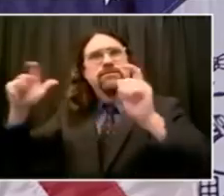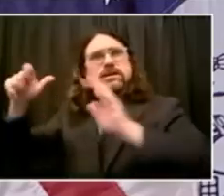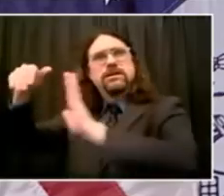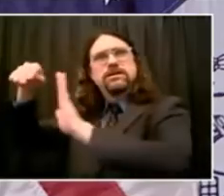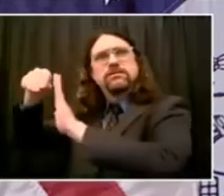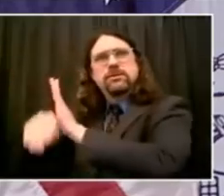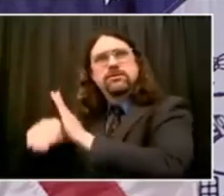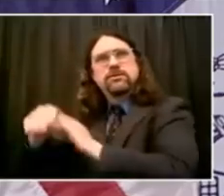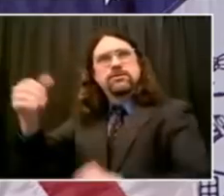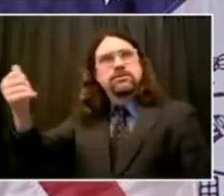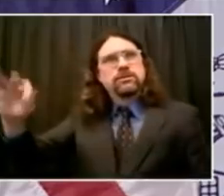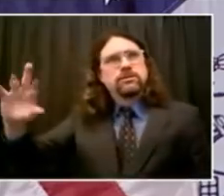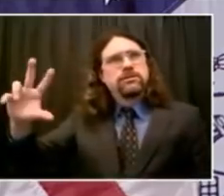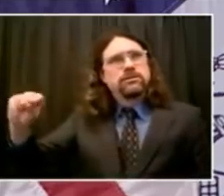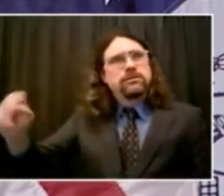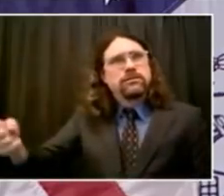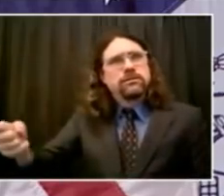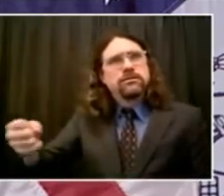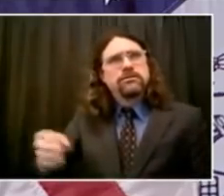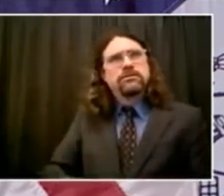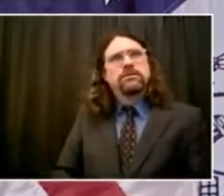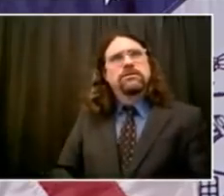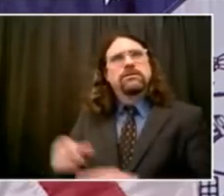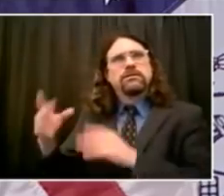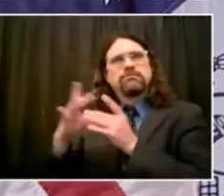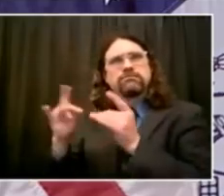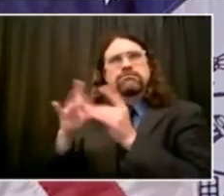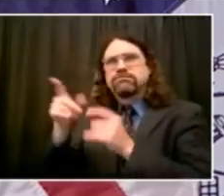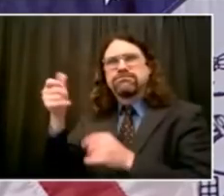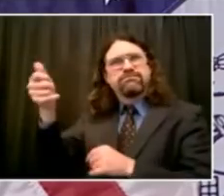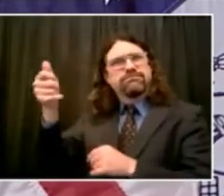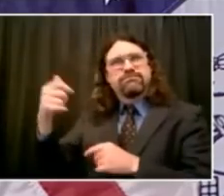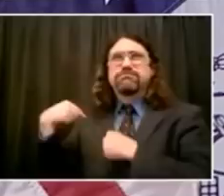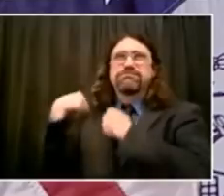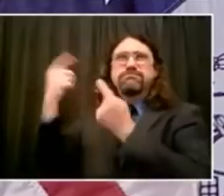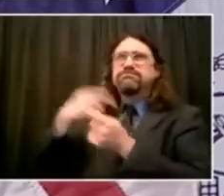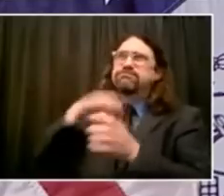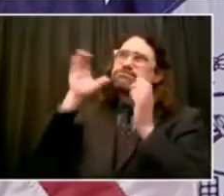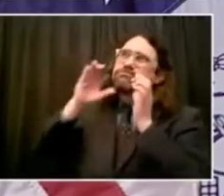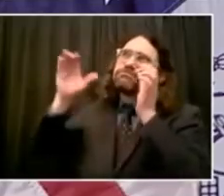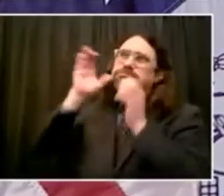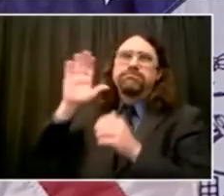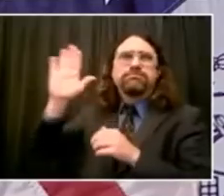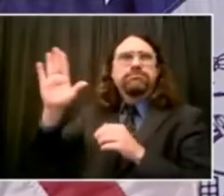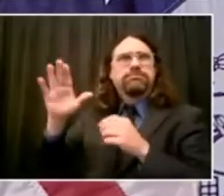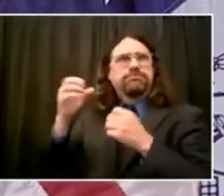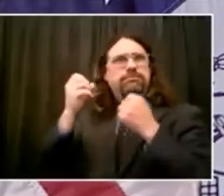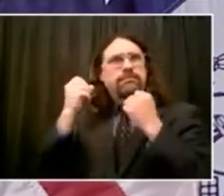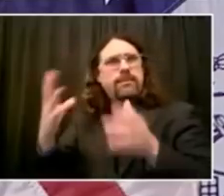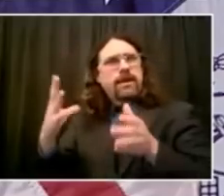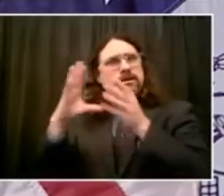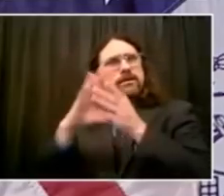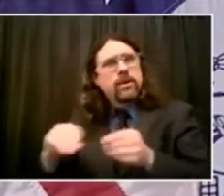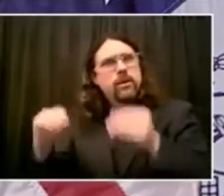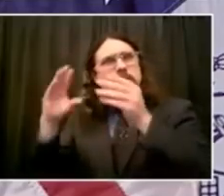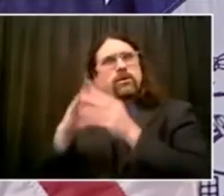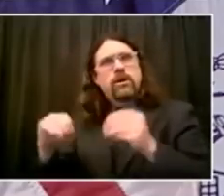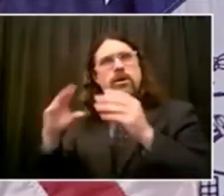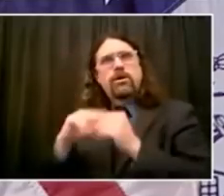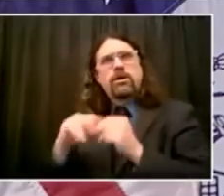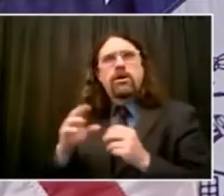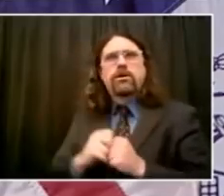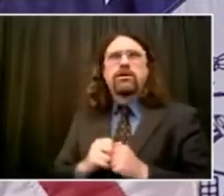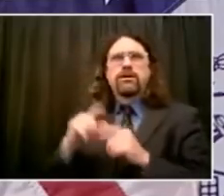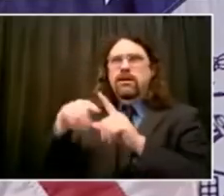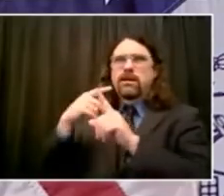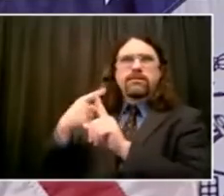She's told me stories about my dad when he was in the U.S. Army in World War II, the letters